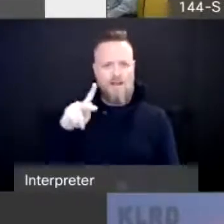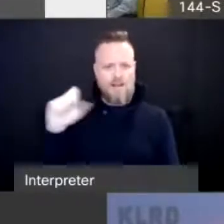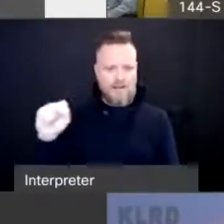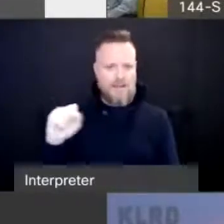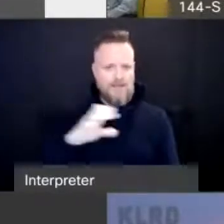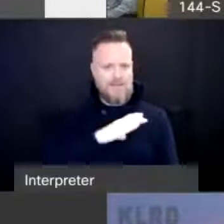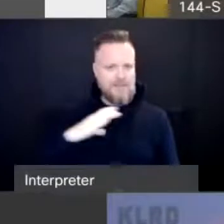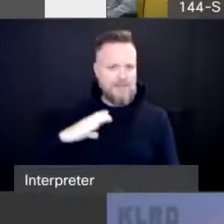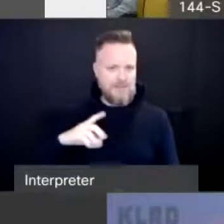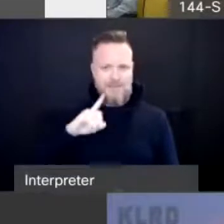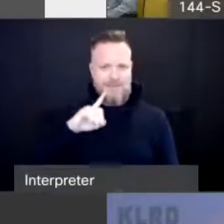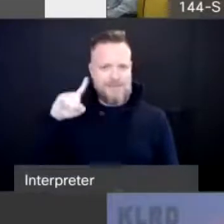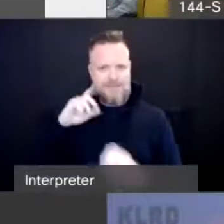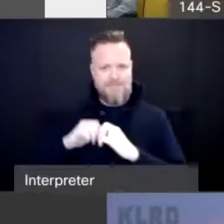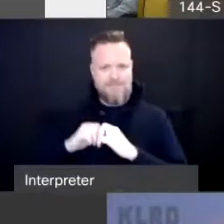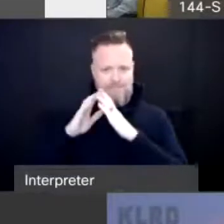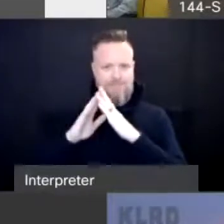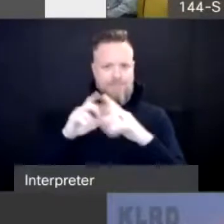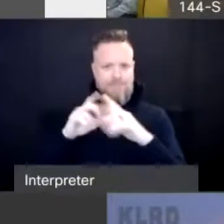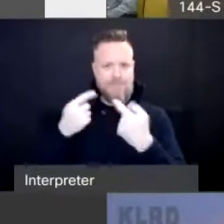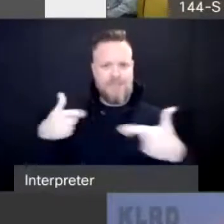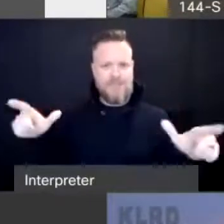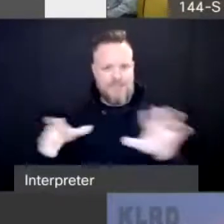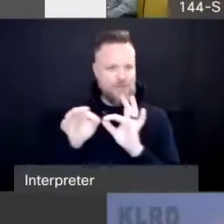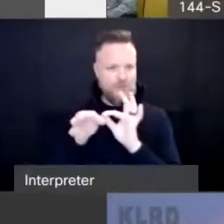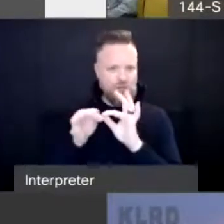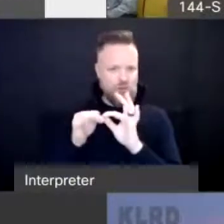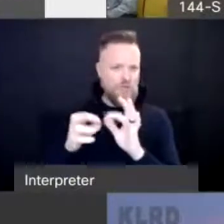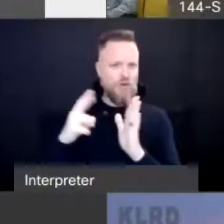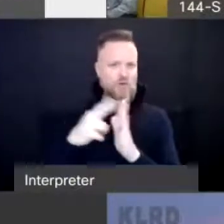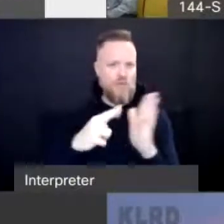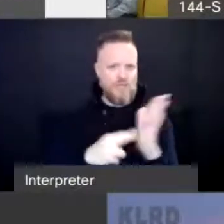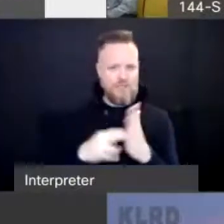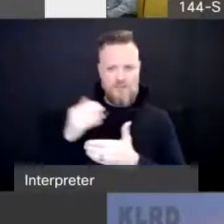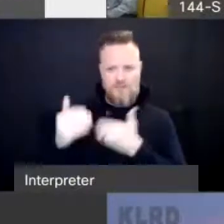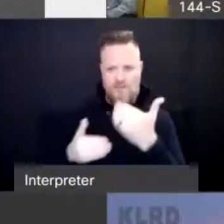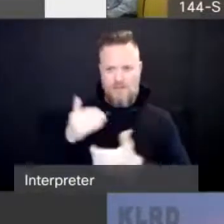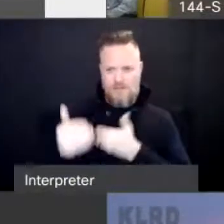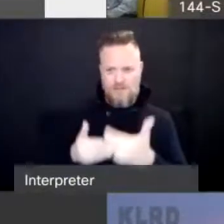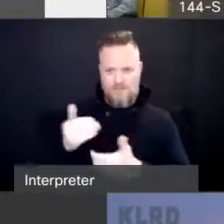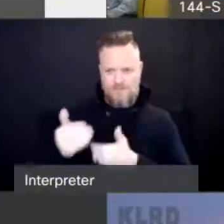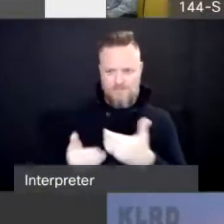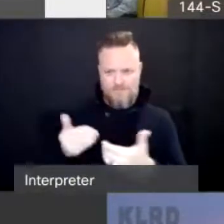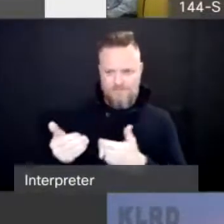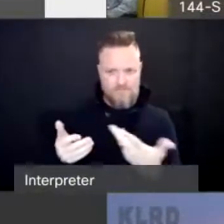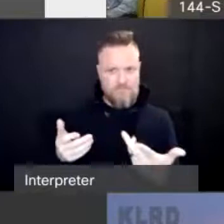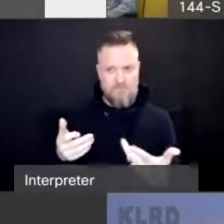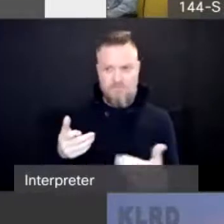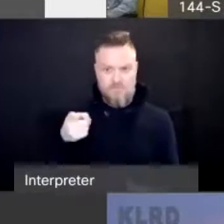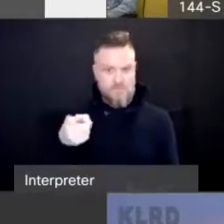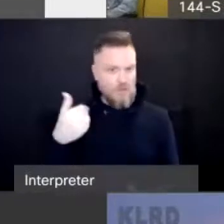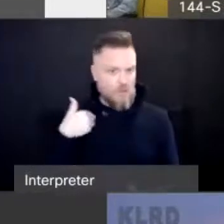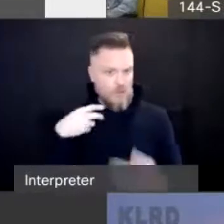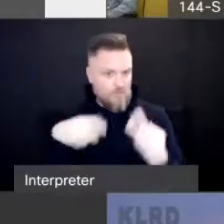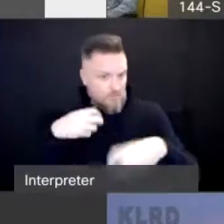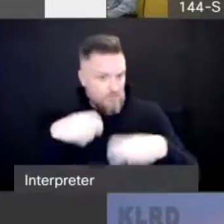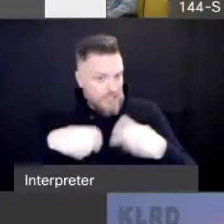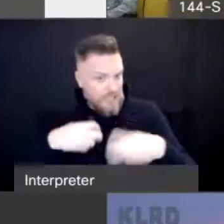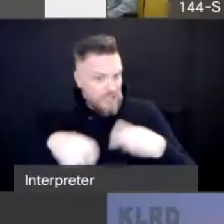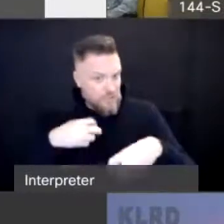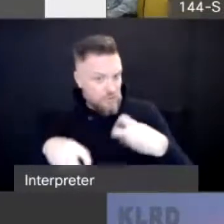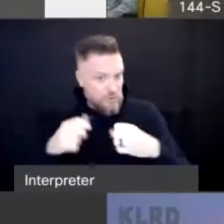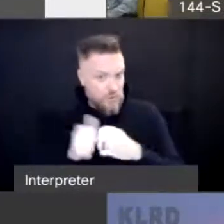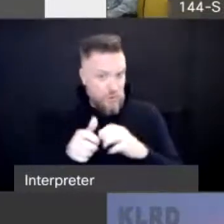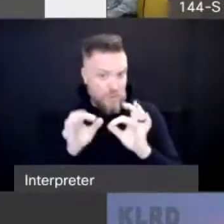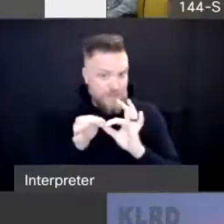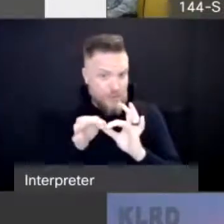Deaf to establish a sign language interpreter registration process. Has there been an issue with